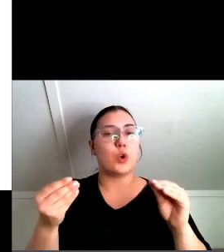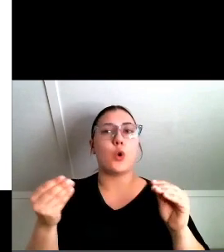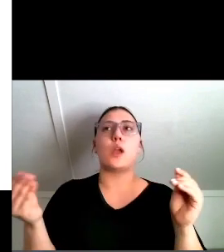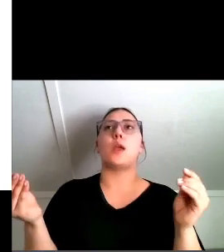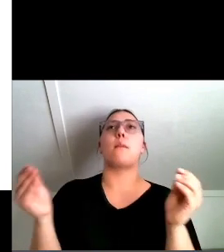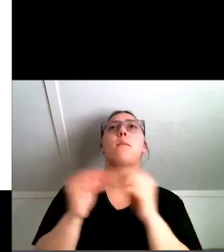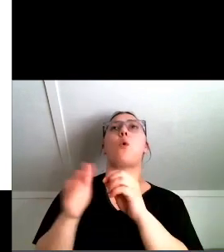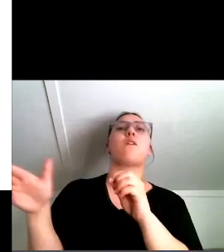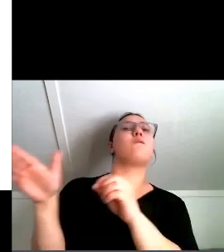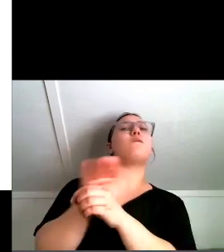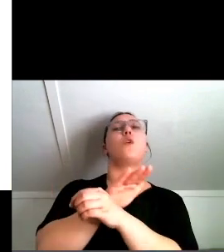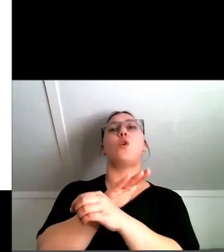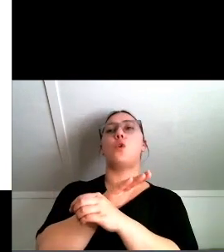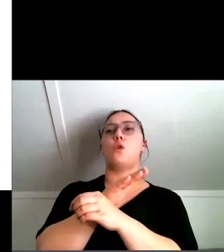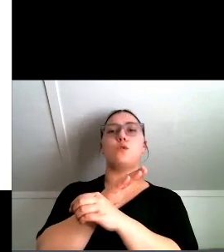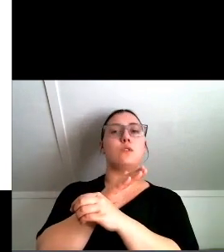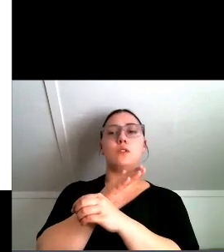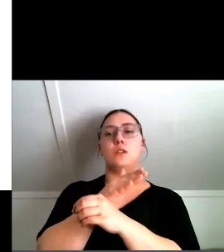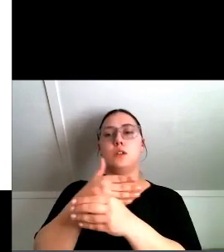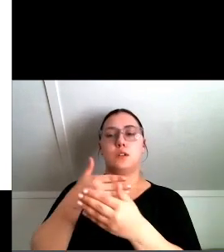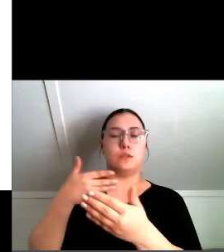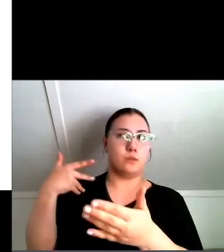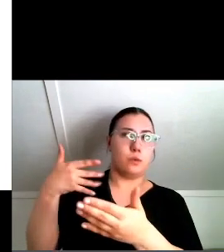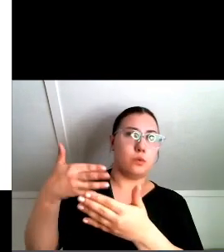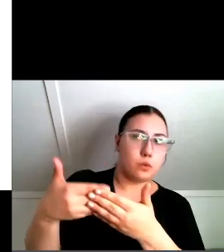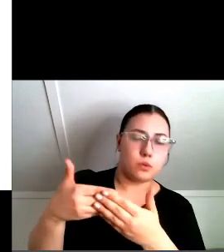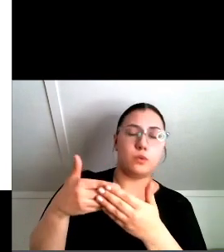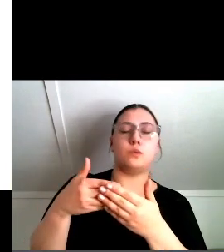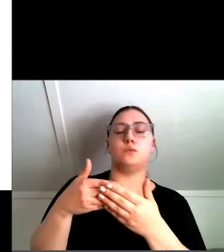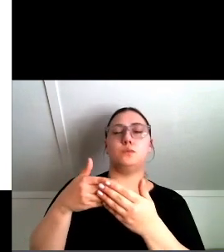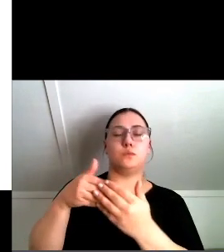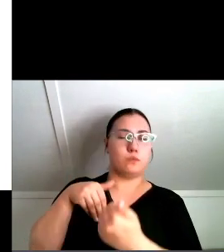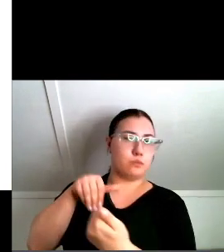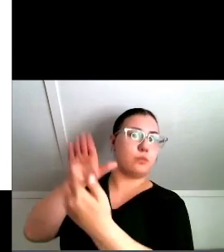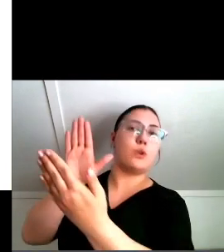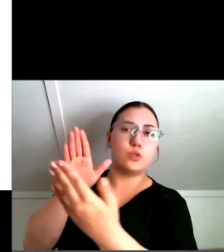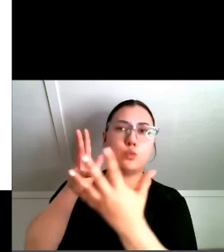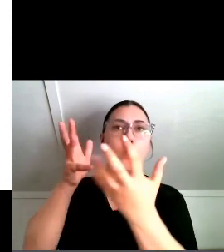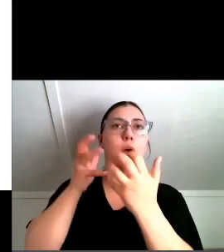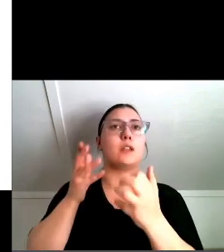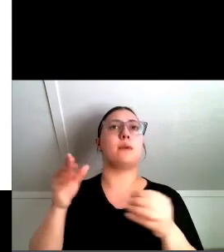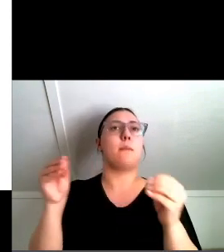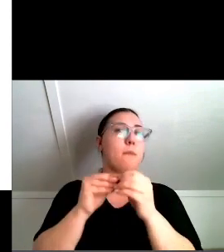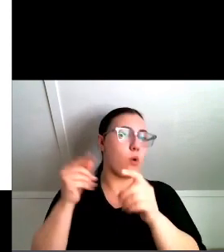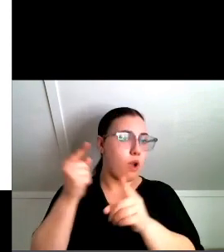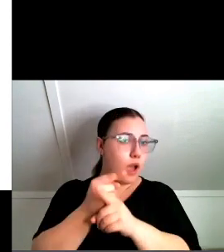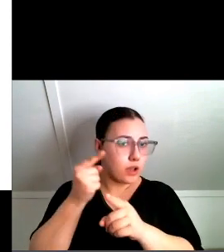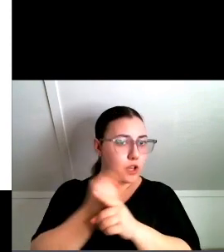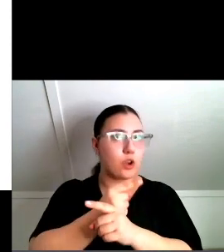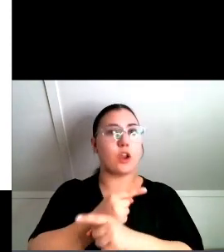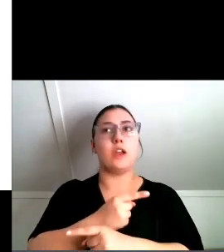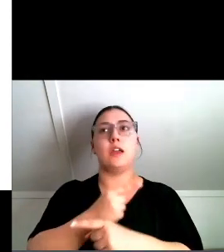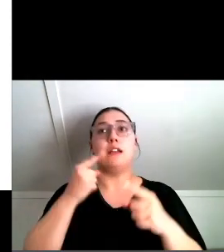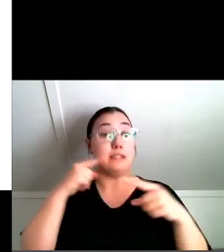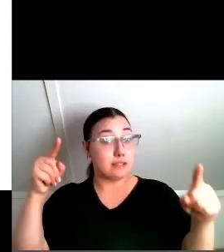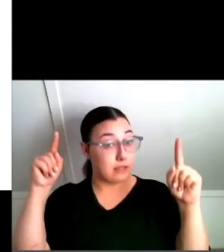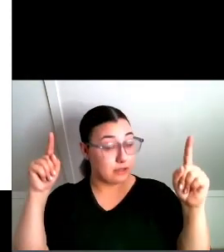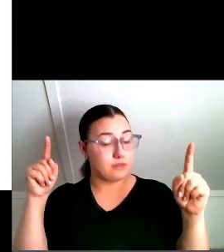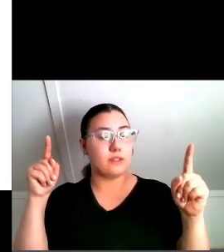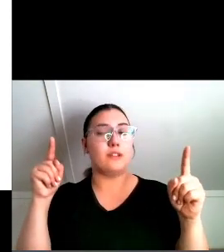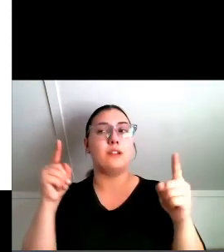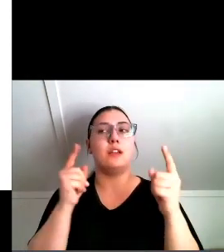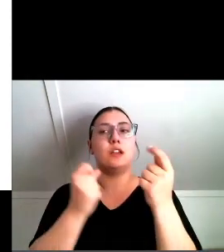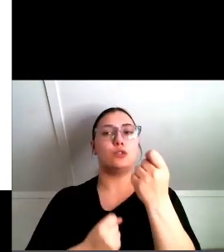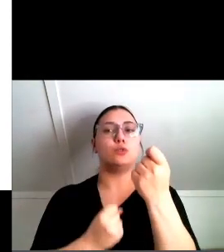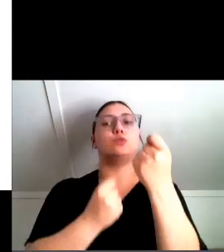our ultimate goal is to perhaps have a historical narrative that's more accurate, more effective in sort of supporting